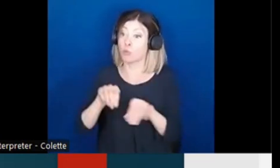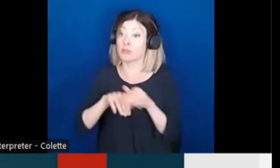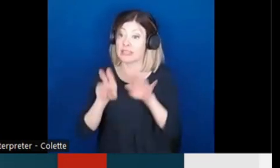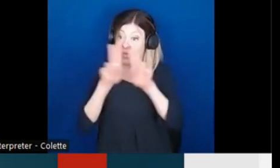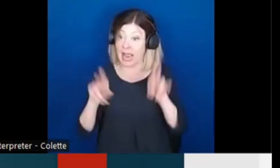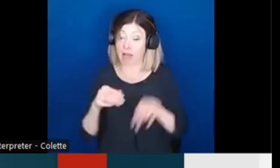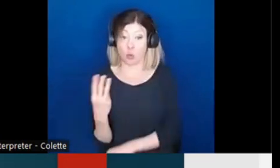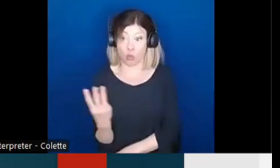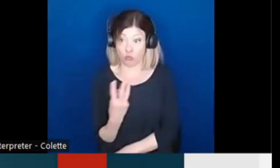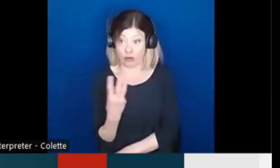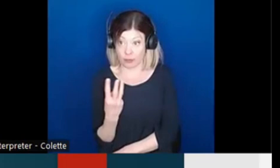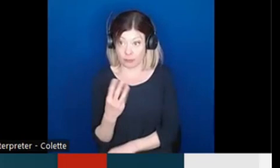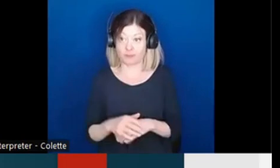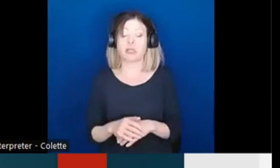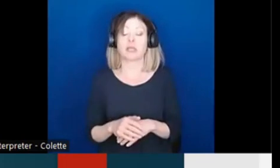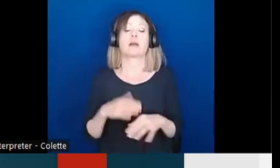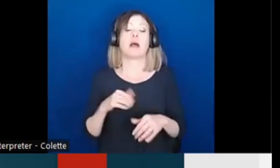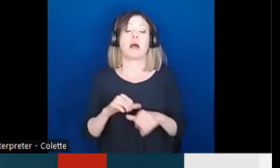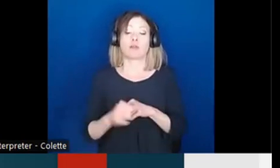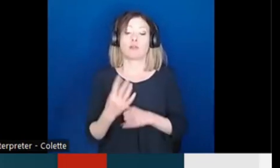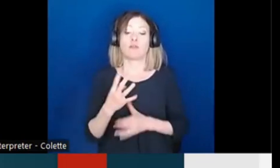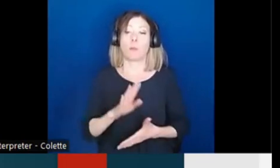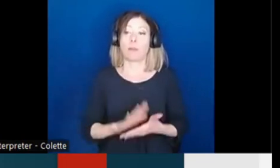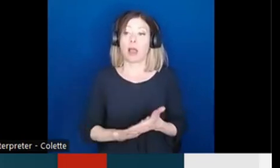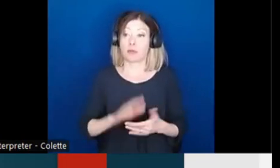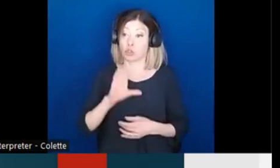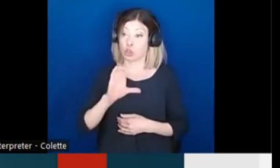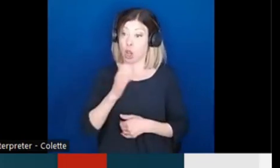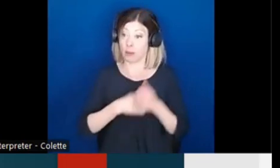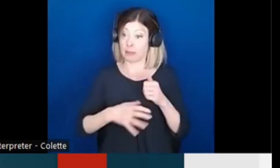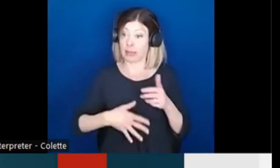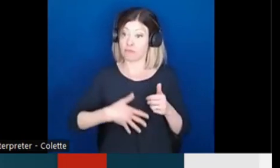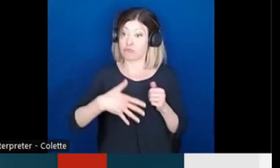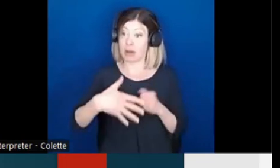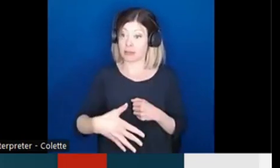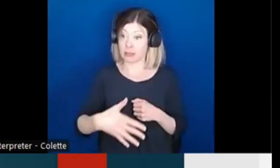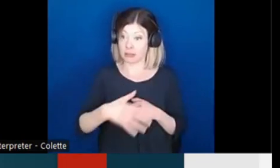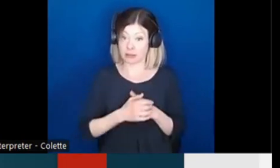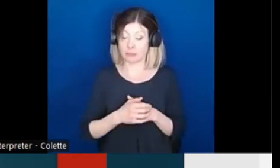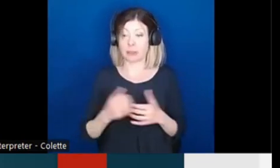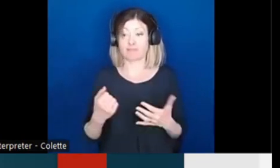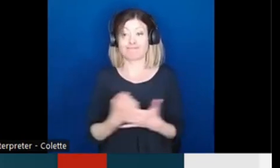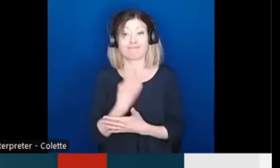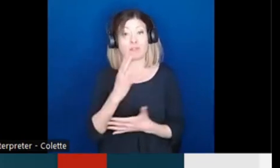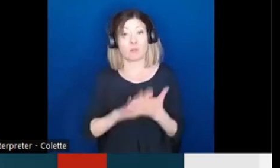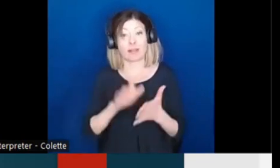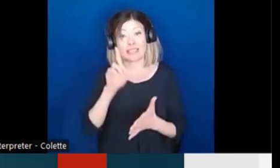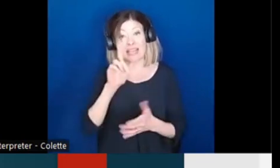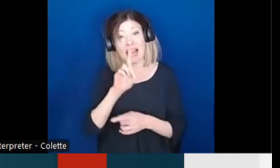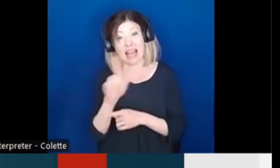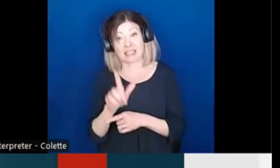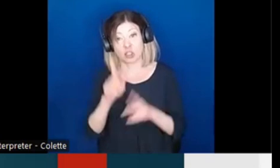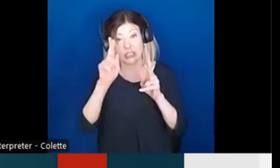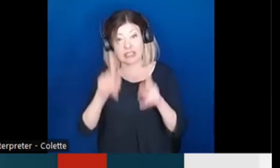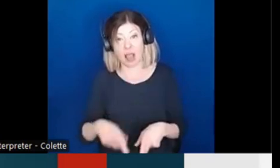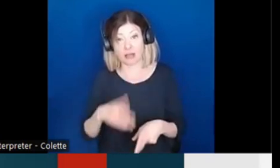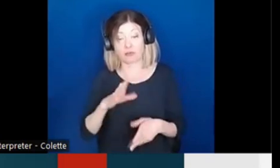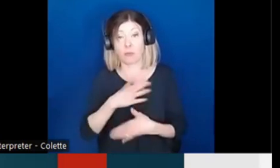into the marriage, Charlotte became pregnant, and 4 months later, she died of morning sickness.